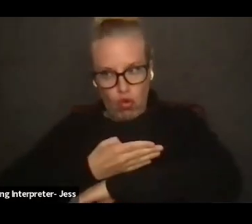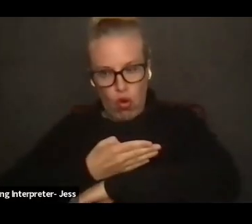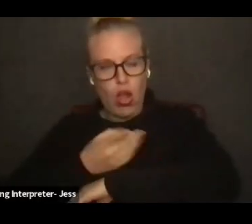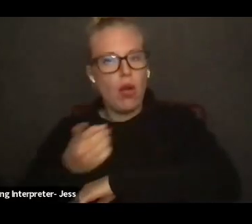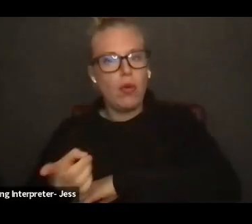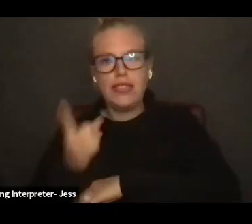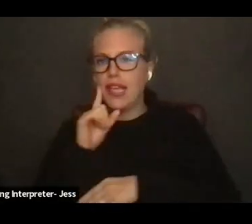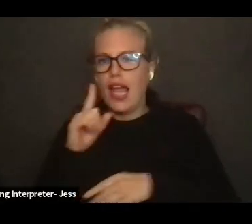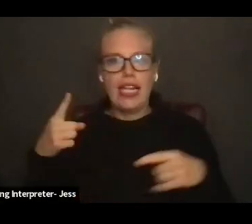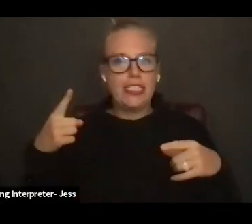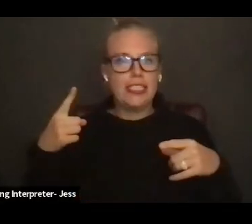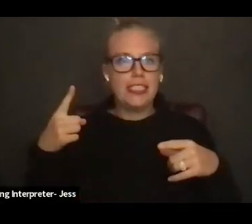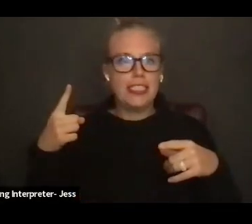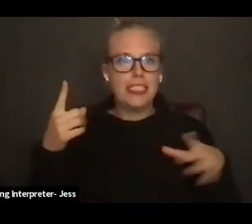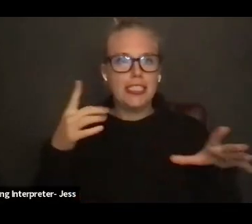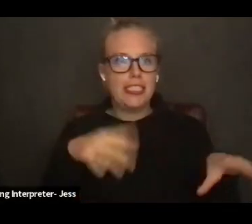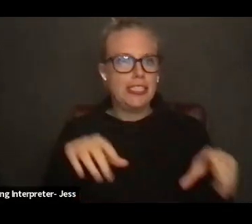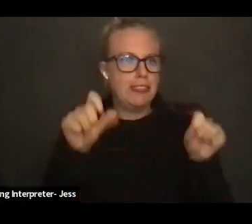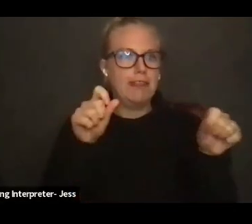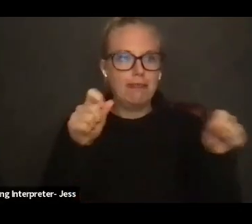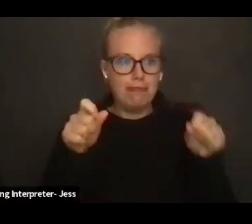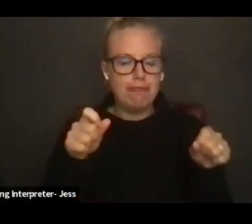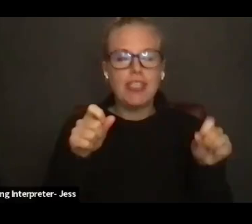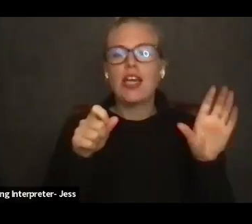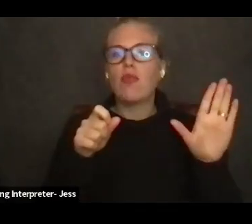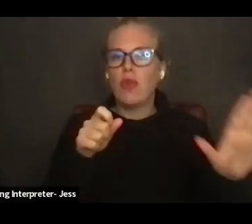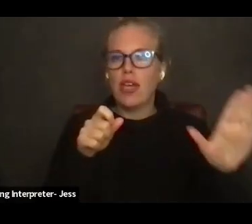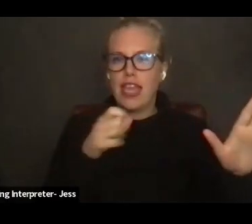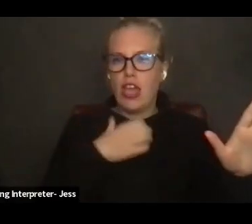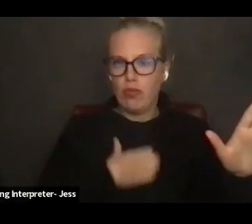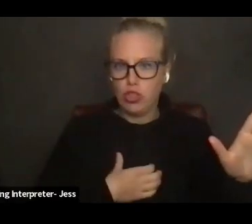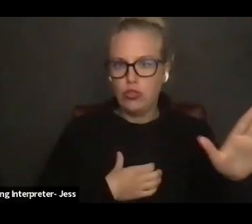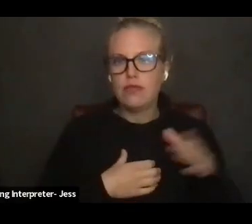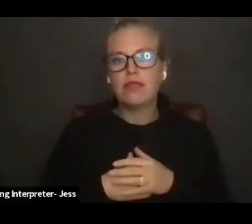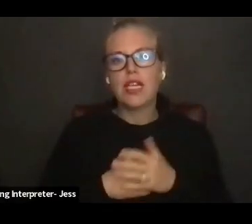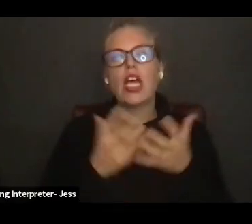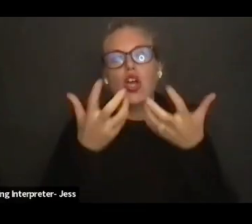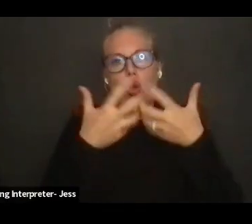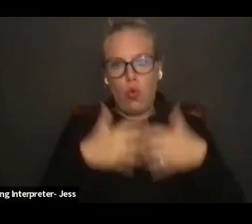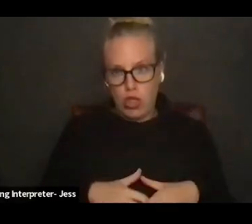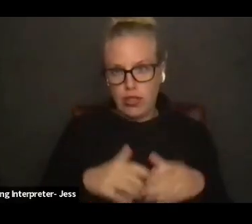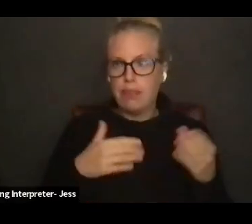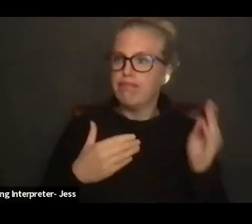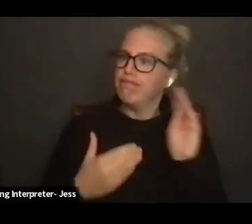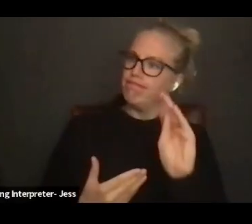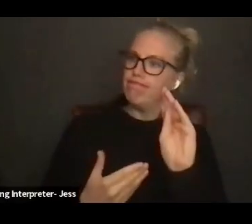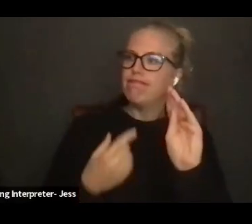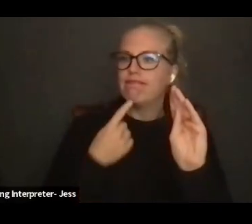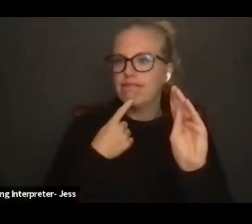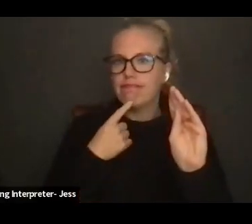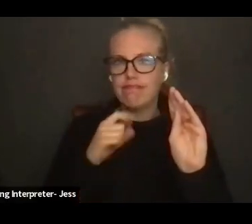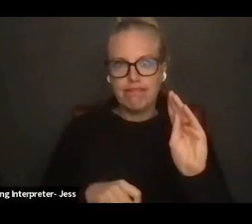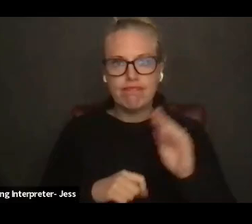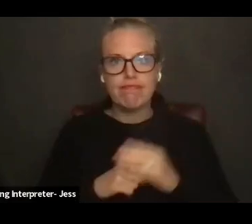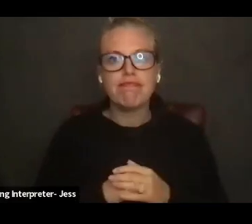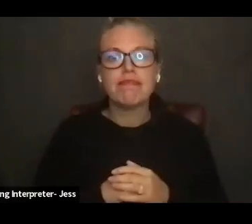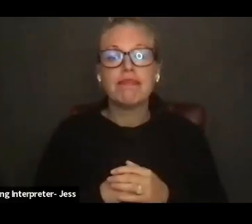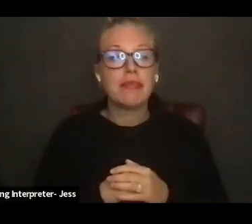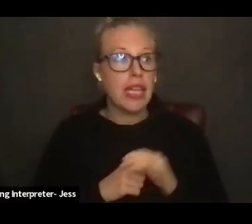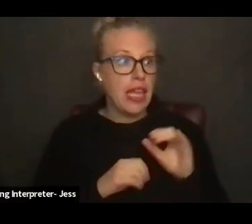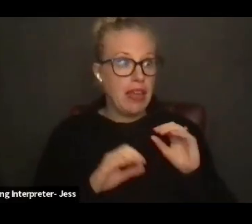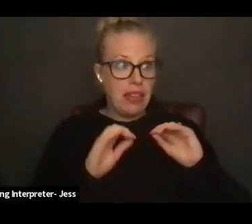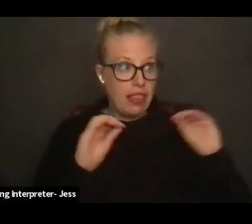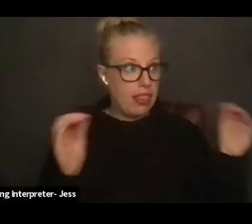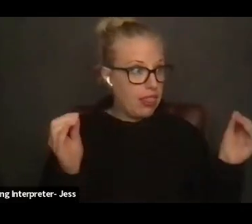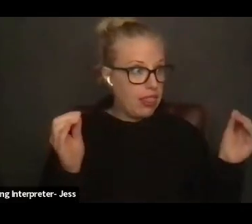not interfering with their residents' wishes. So it worked out really well to have one. Because if he didn't have